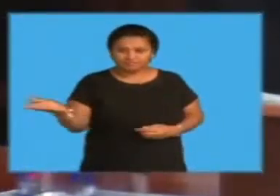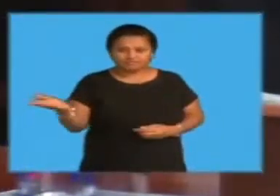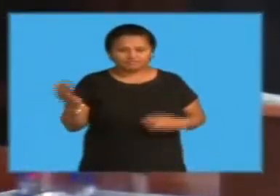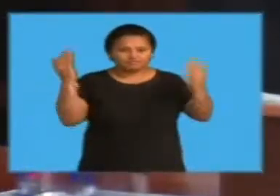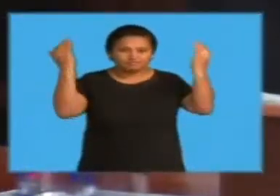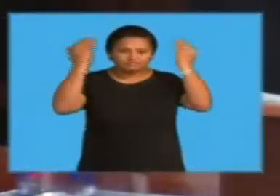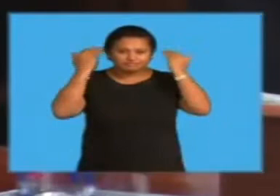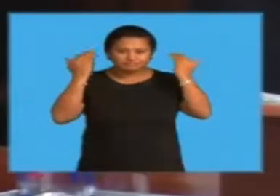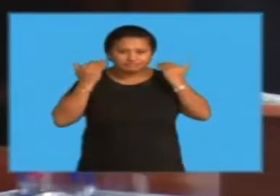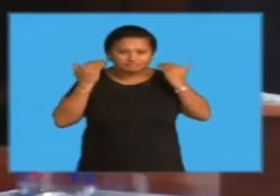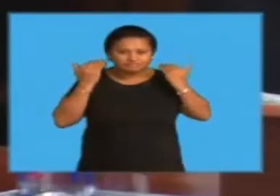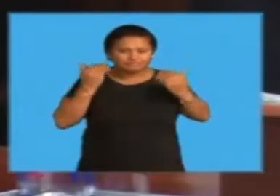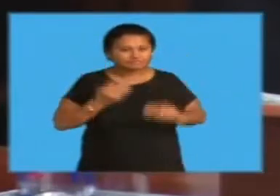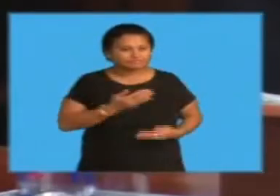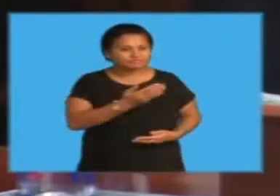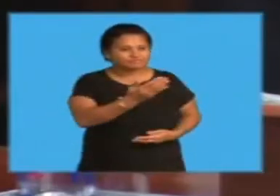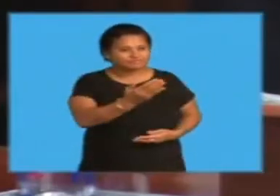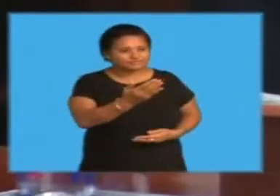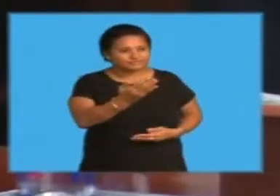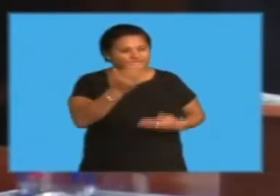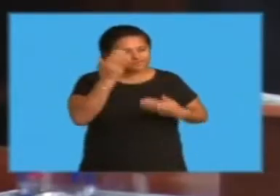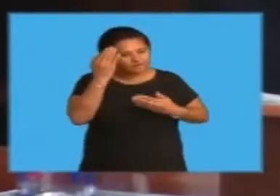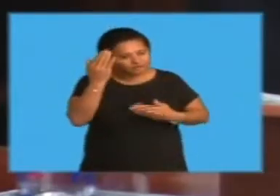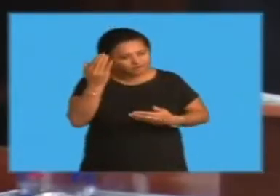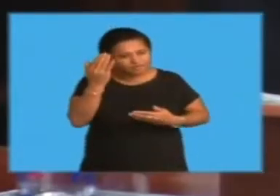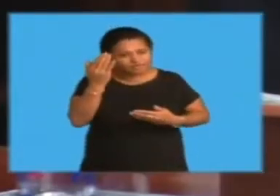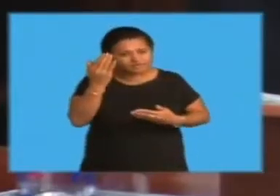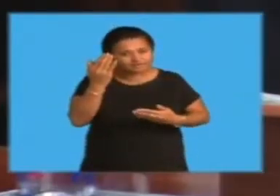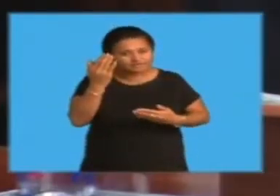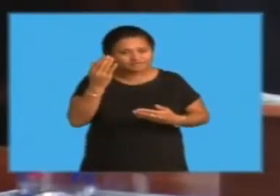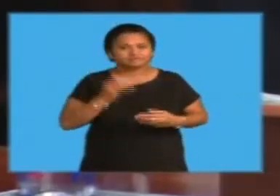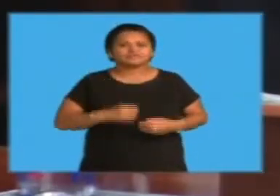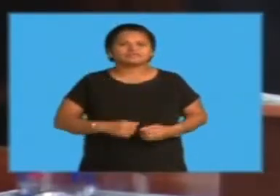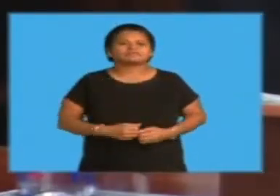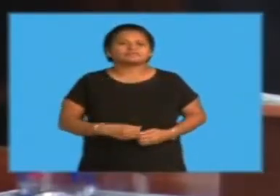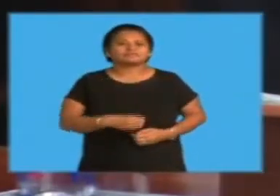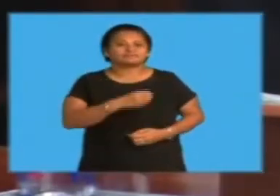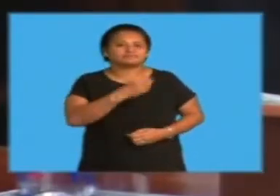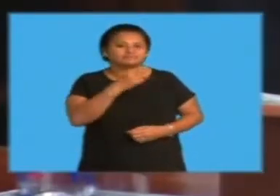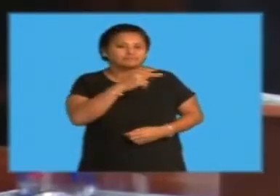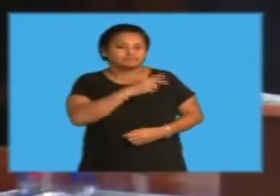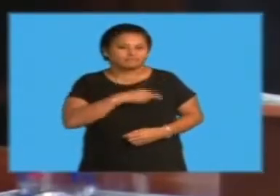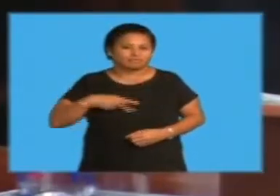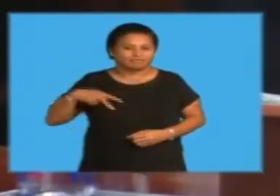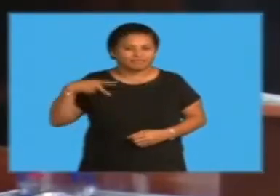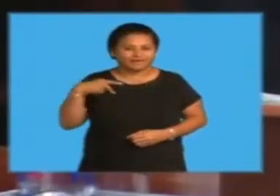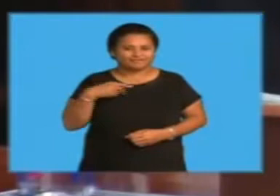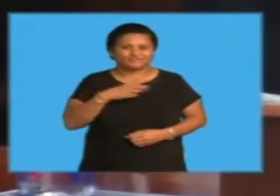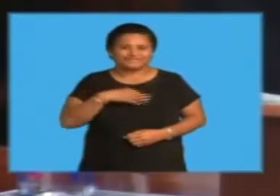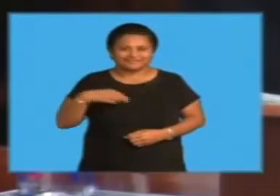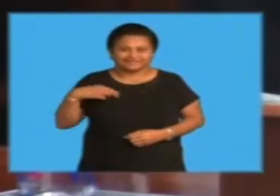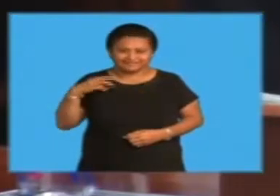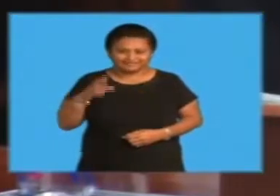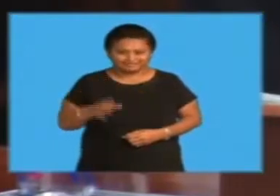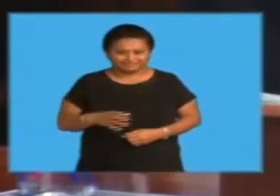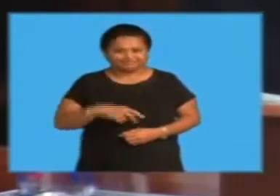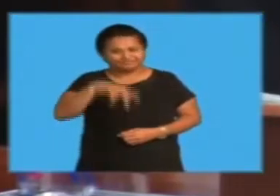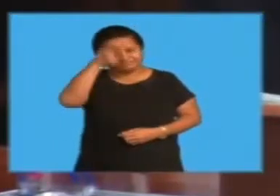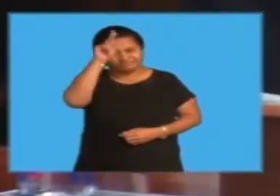the Honourable Prime Minister, the Honourable Cabinet Ministers, the Honourable Leader of the Opposition,